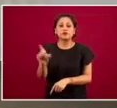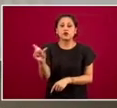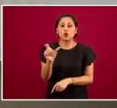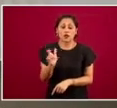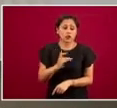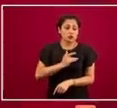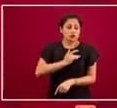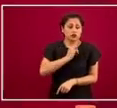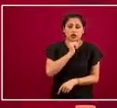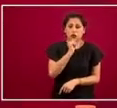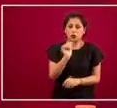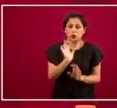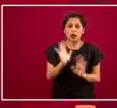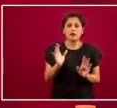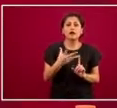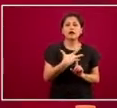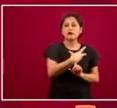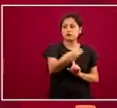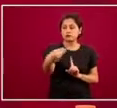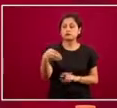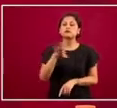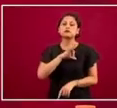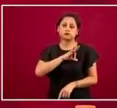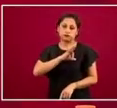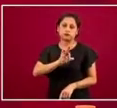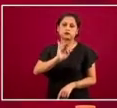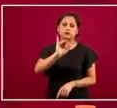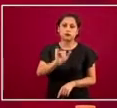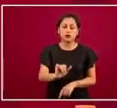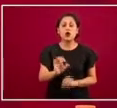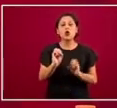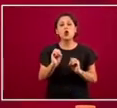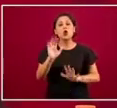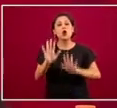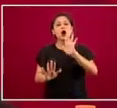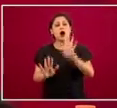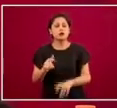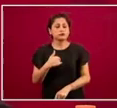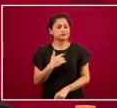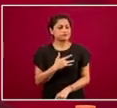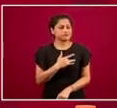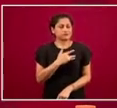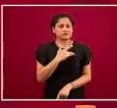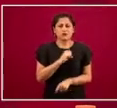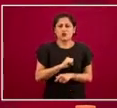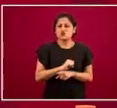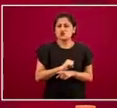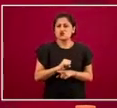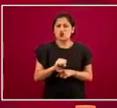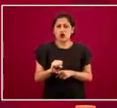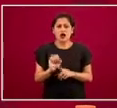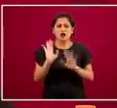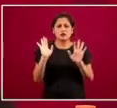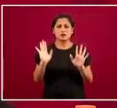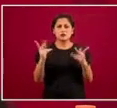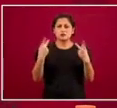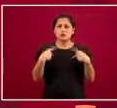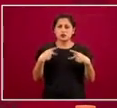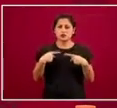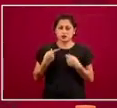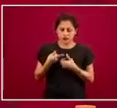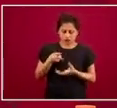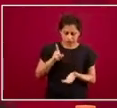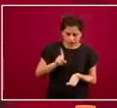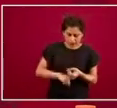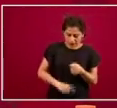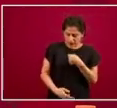So it is possible to have contagion in the pre-symptom stage, or for the symptoms to be so